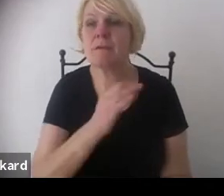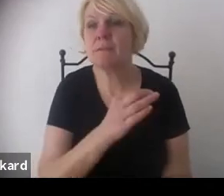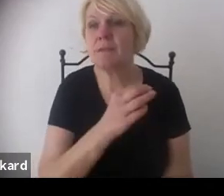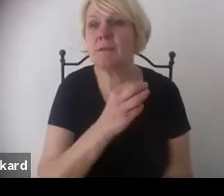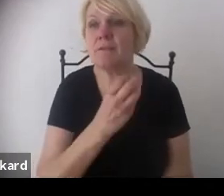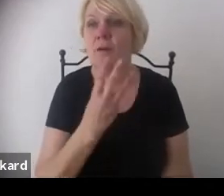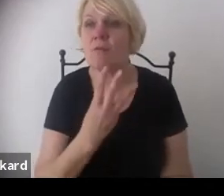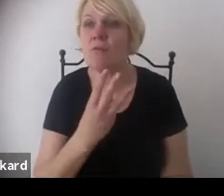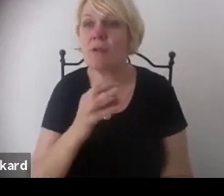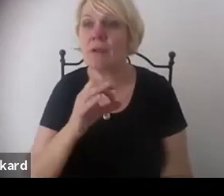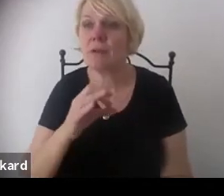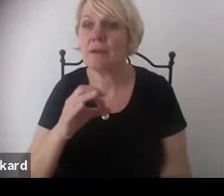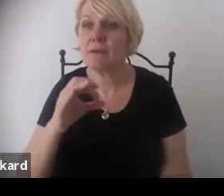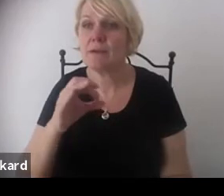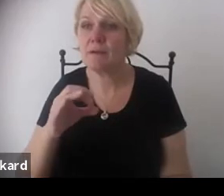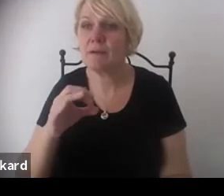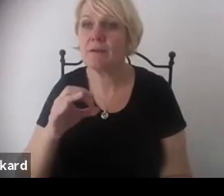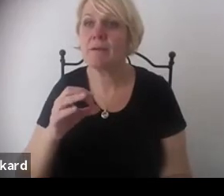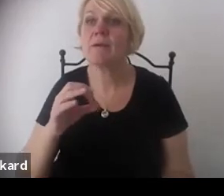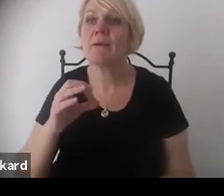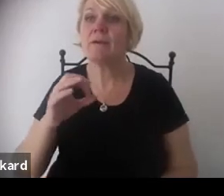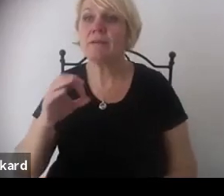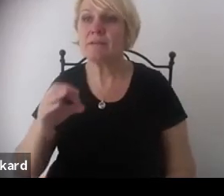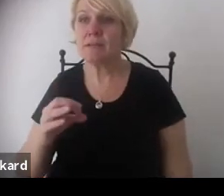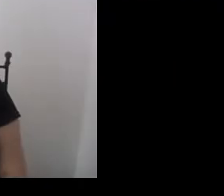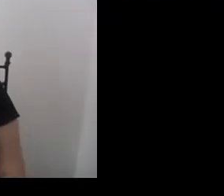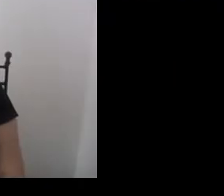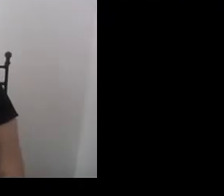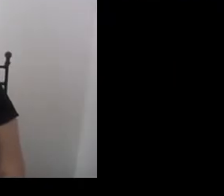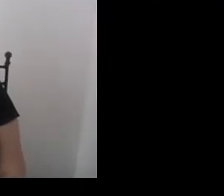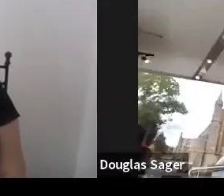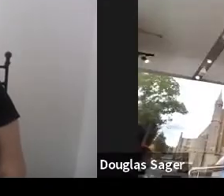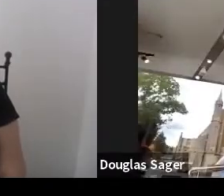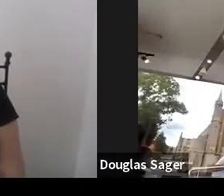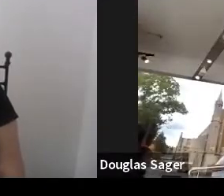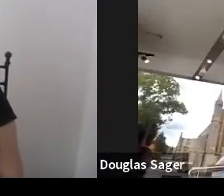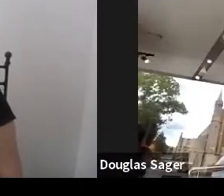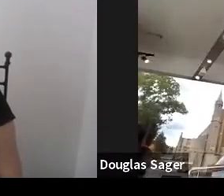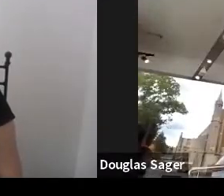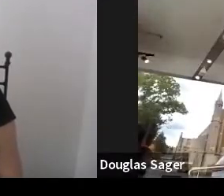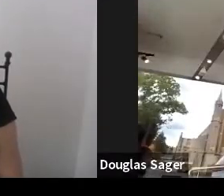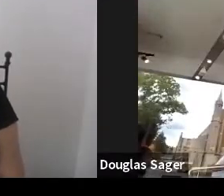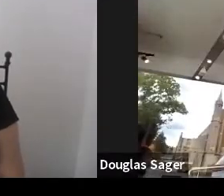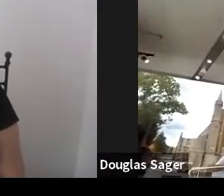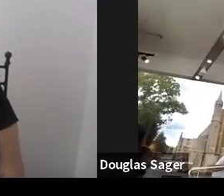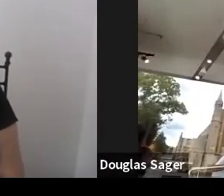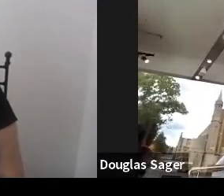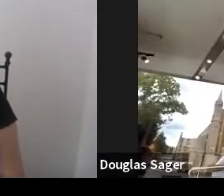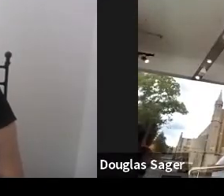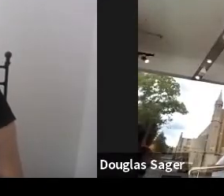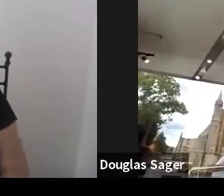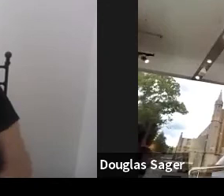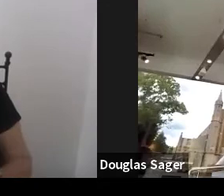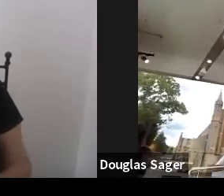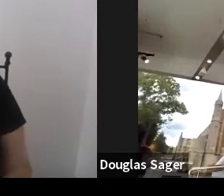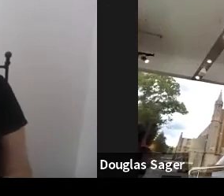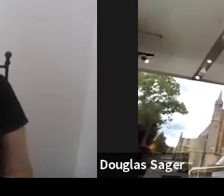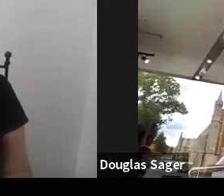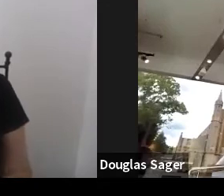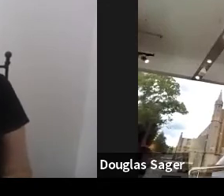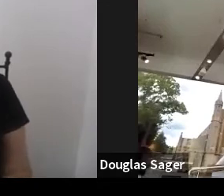0300 0200 500. That's right. Just if anybody needs that.